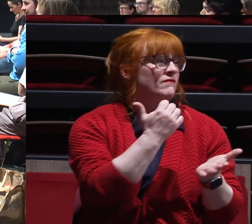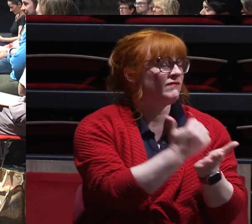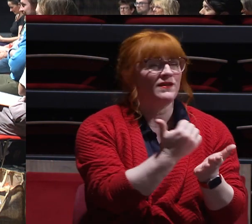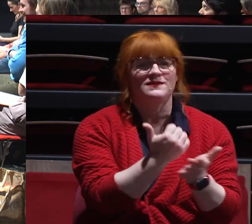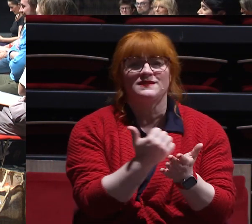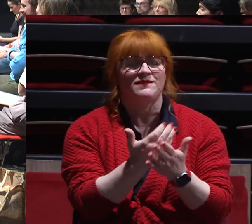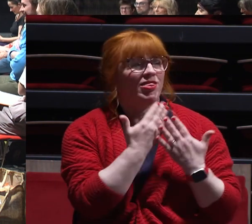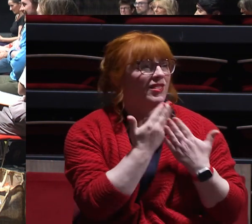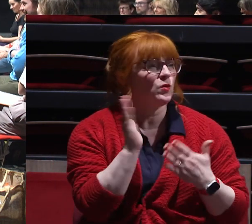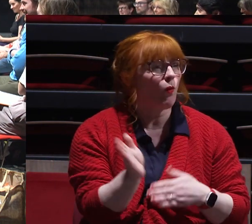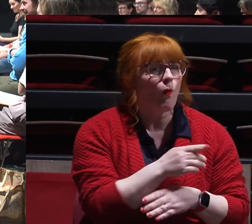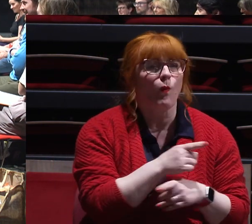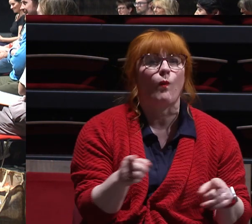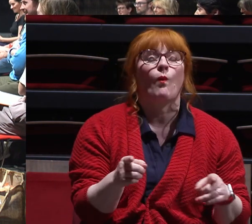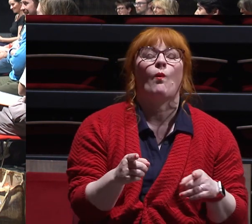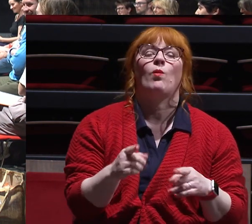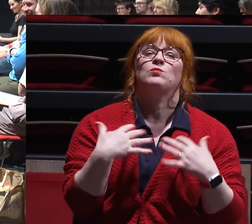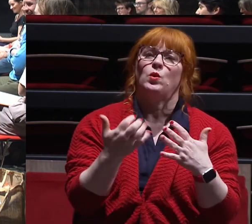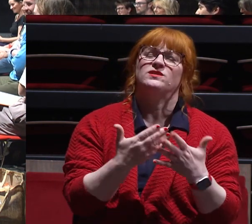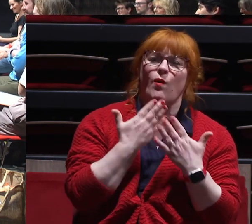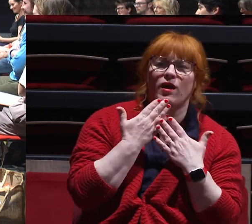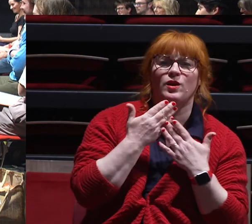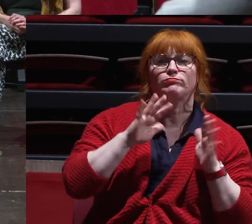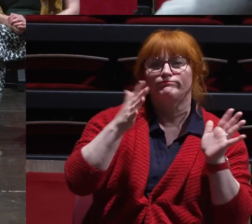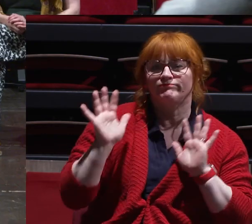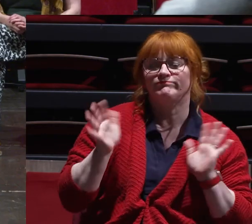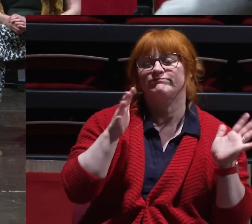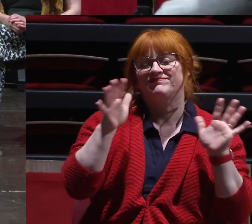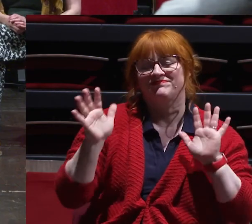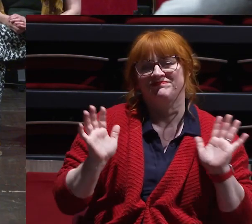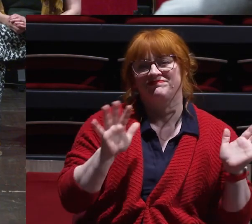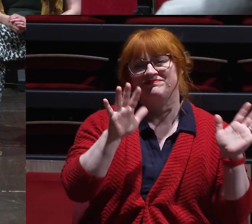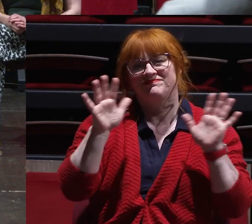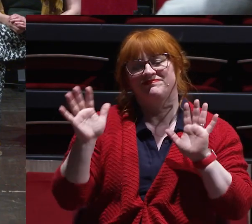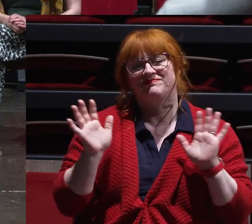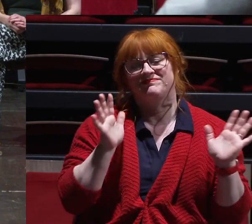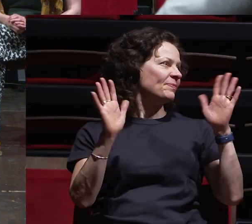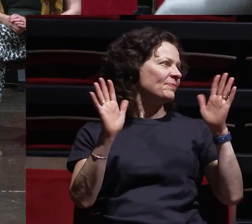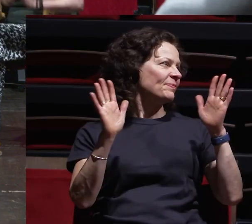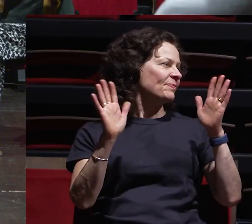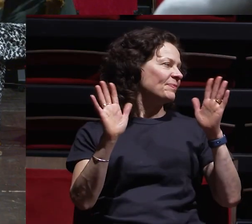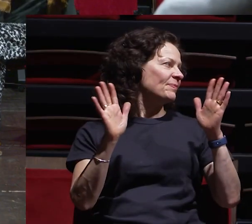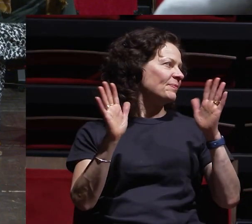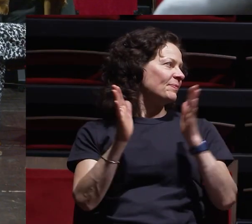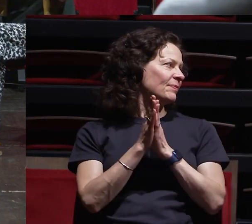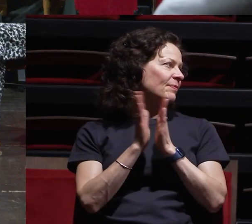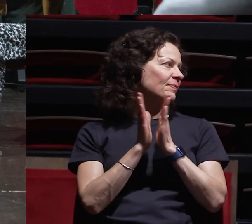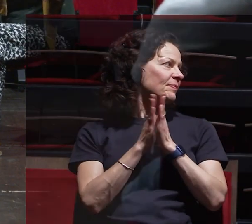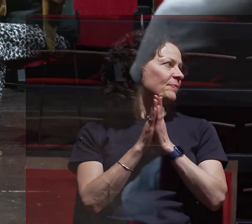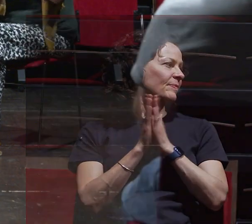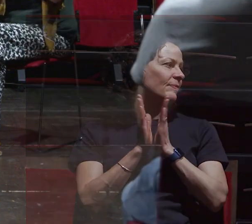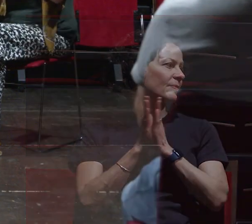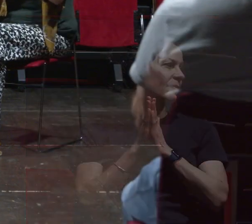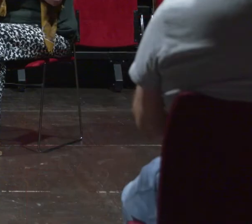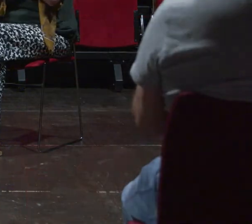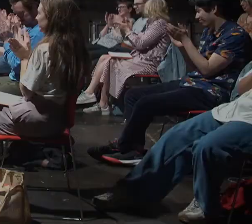we done? That was so brilliant. Thank you so much, everyone. Thank you, everybody. Thank you. It was so lovely to talk to you. Thank you.